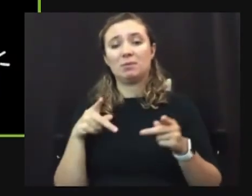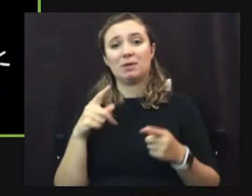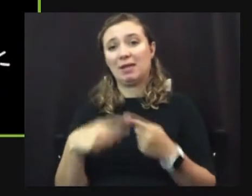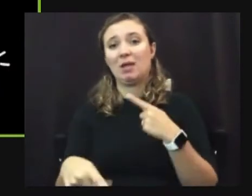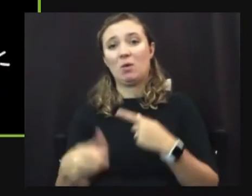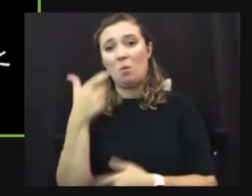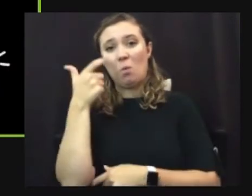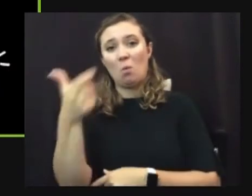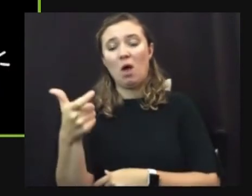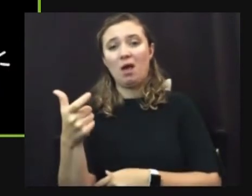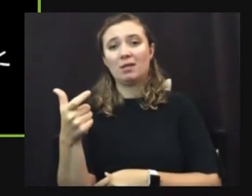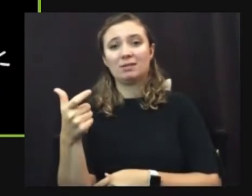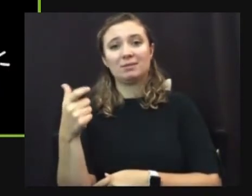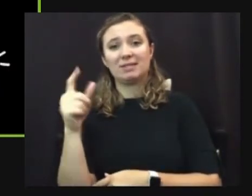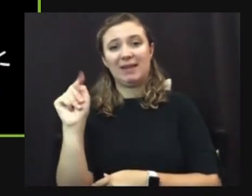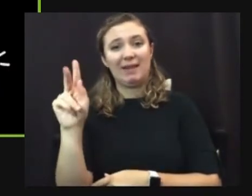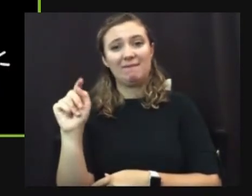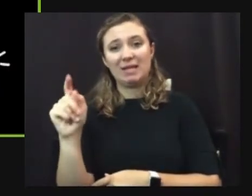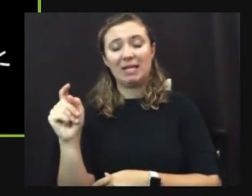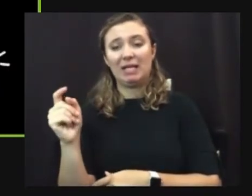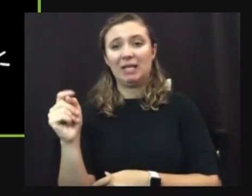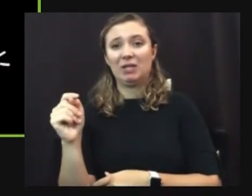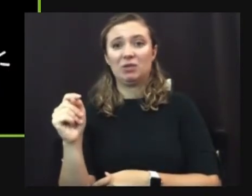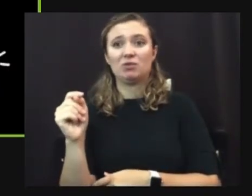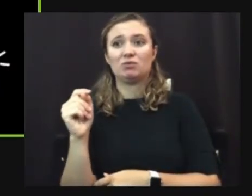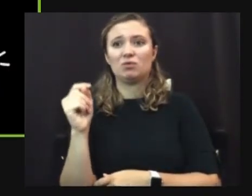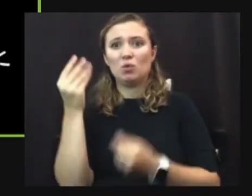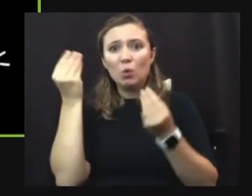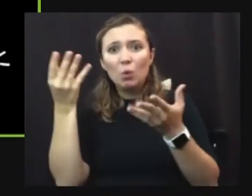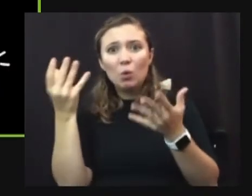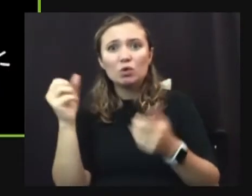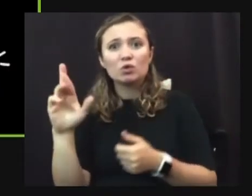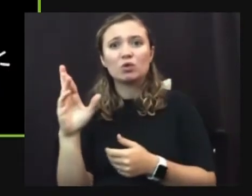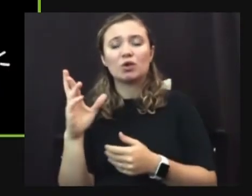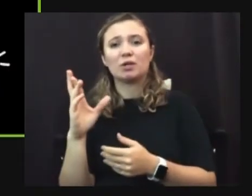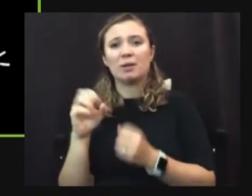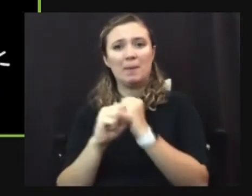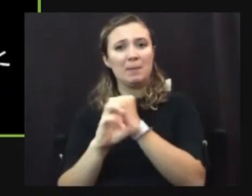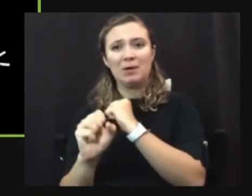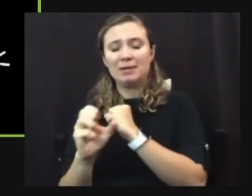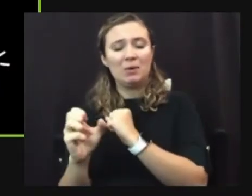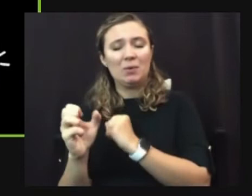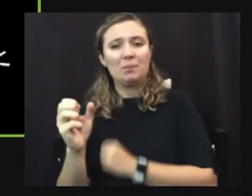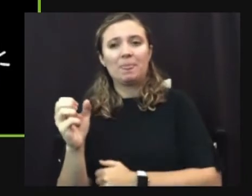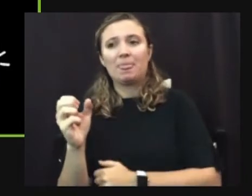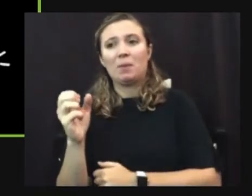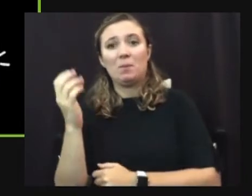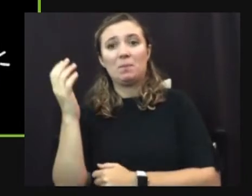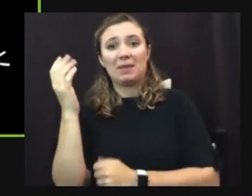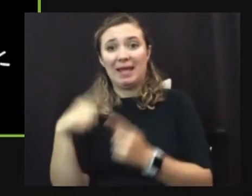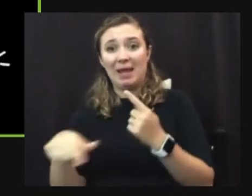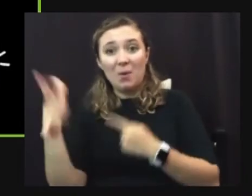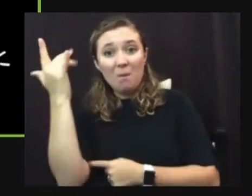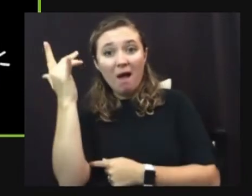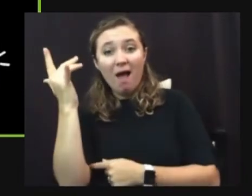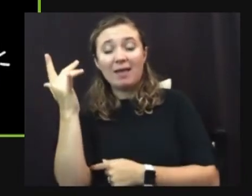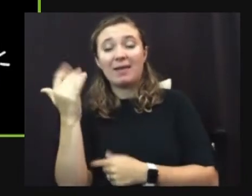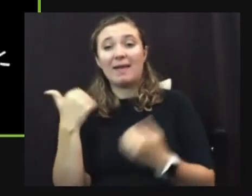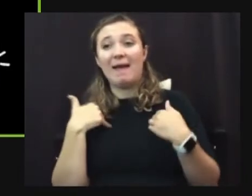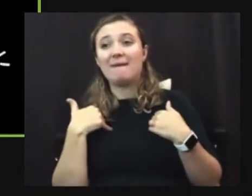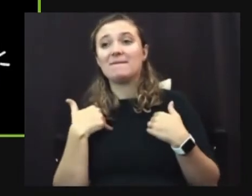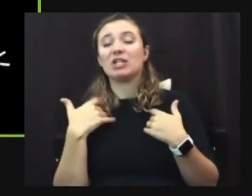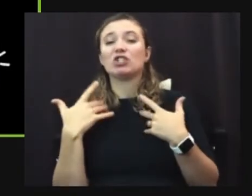news or commercials, because they have such extreme reflexive empathy and protective